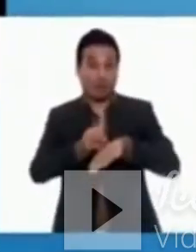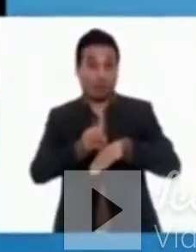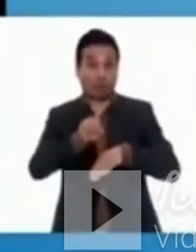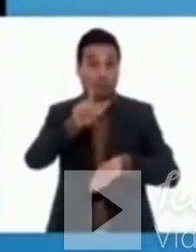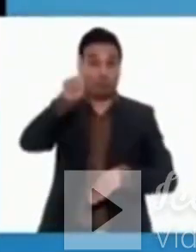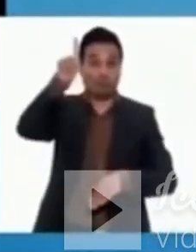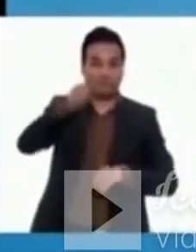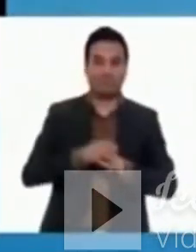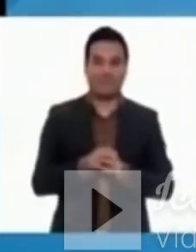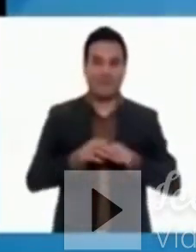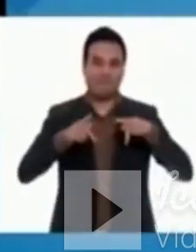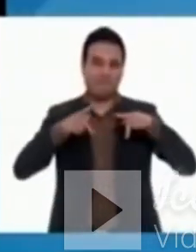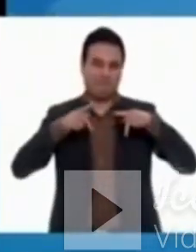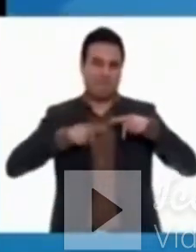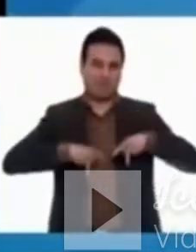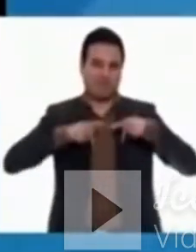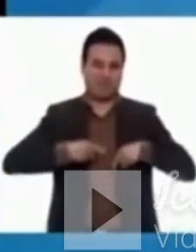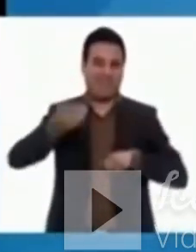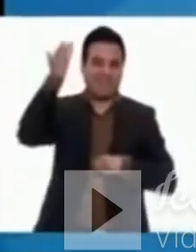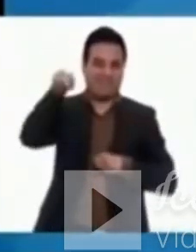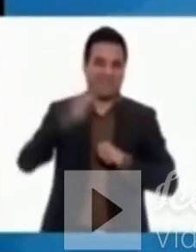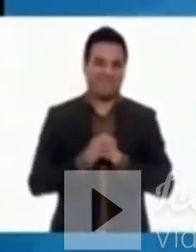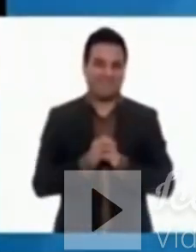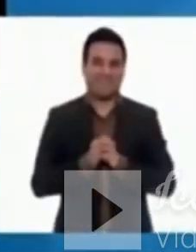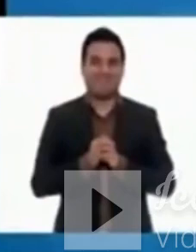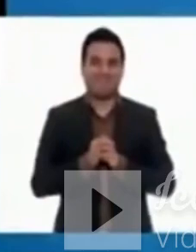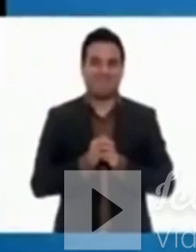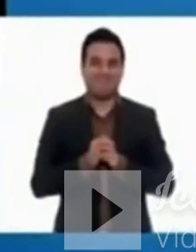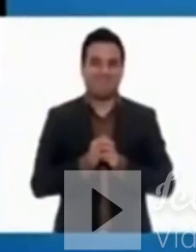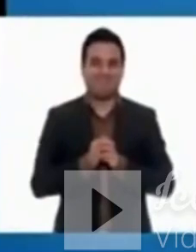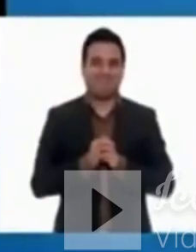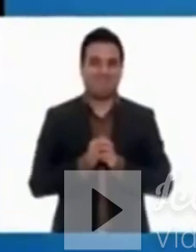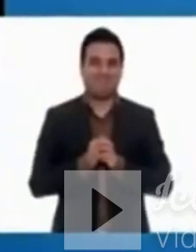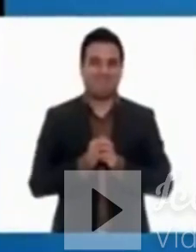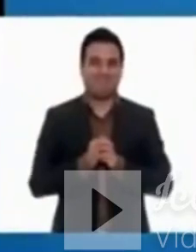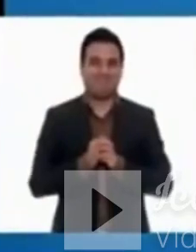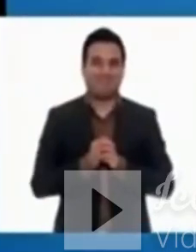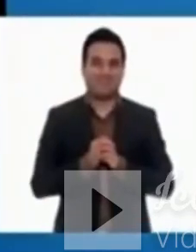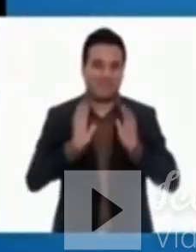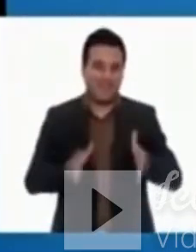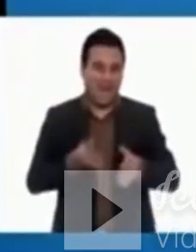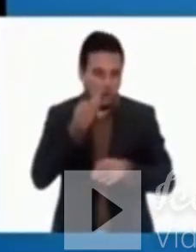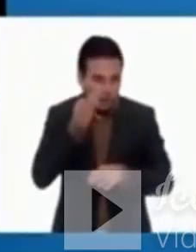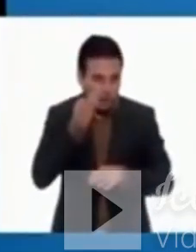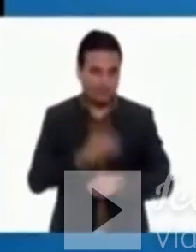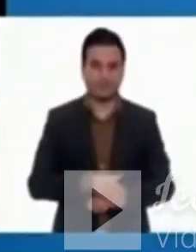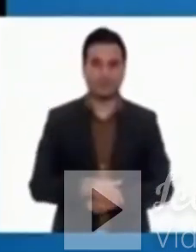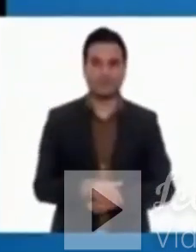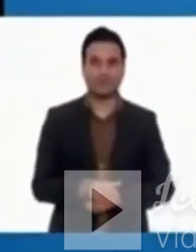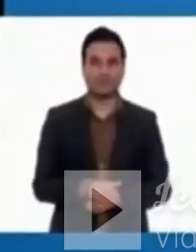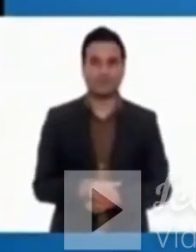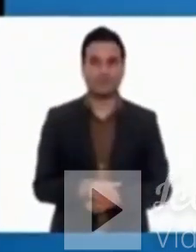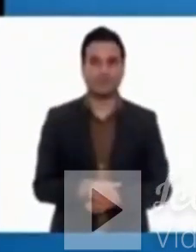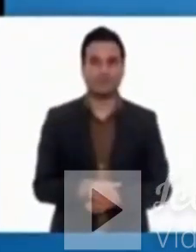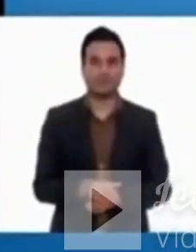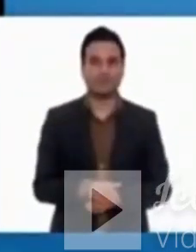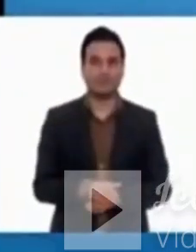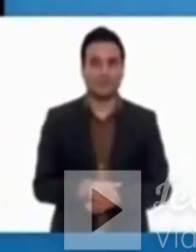their spacesuits. This is man's attempt to get to the moon. 0. We have liftoff. Liftoff